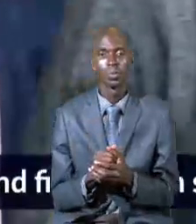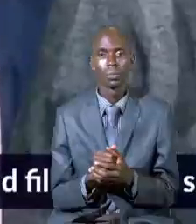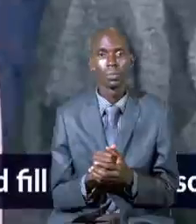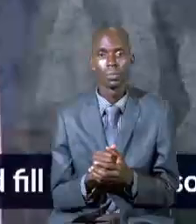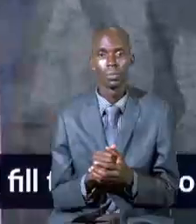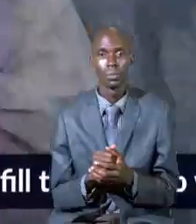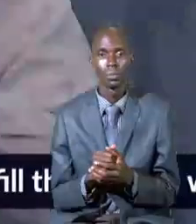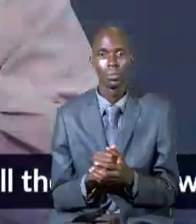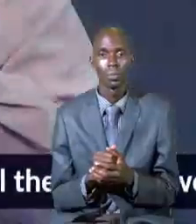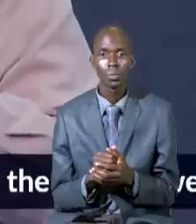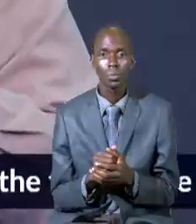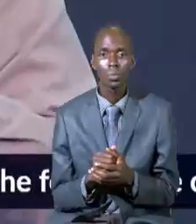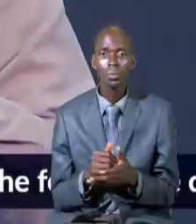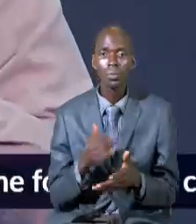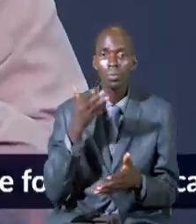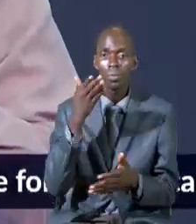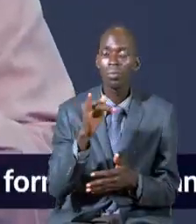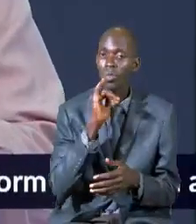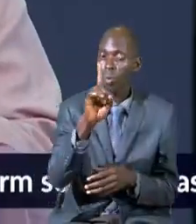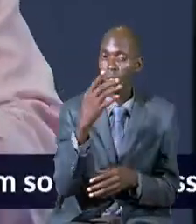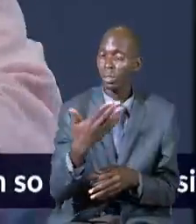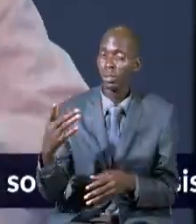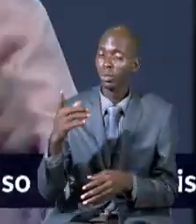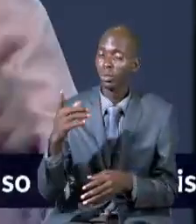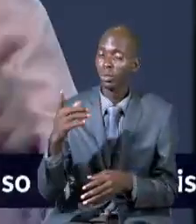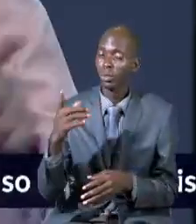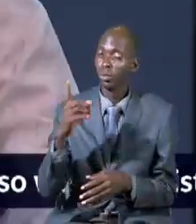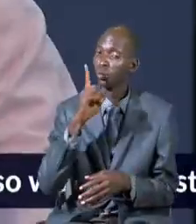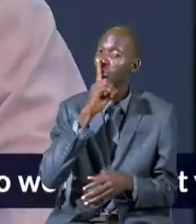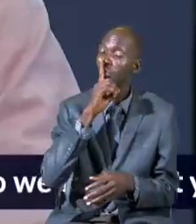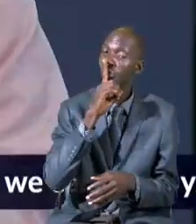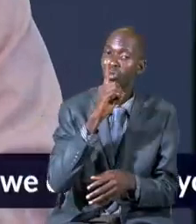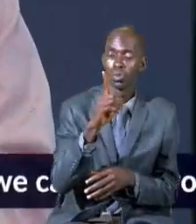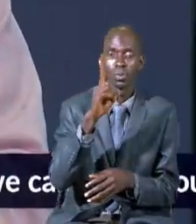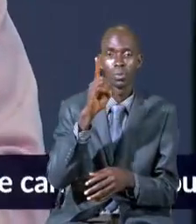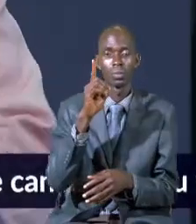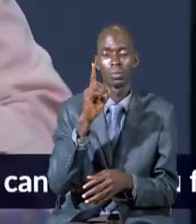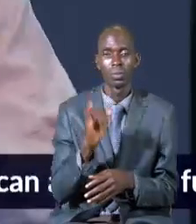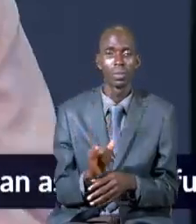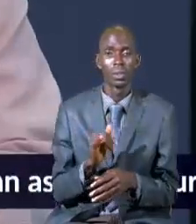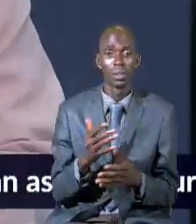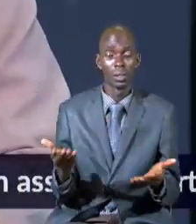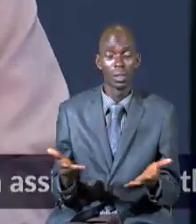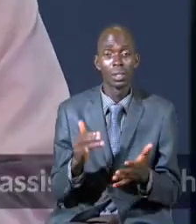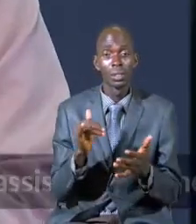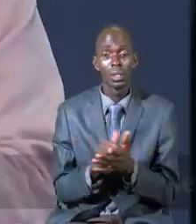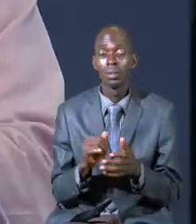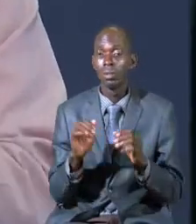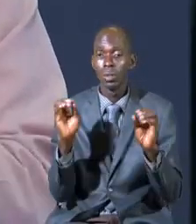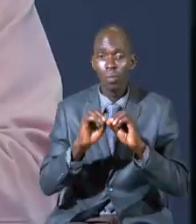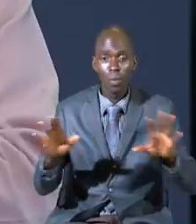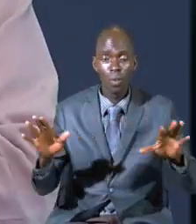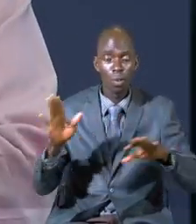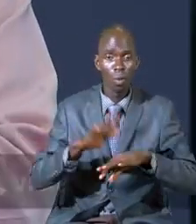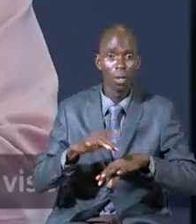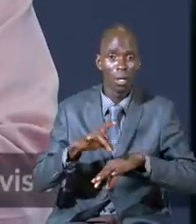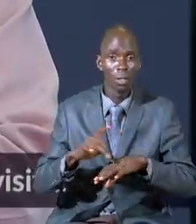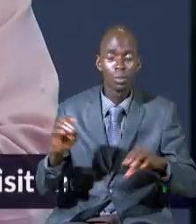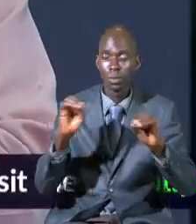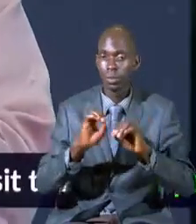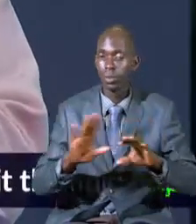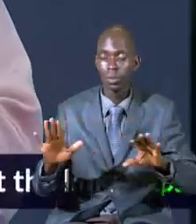Yeah. There is one thing definite, that nothing on earth, nothing from hell can